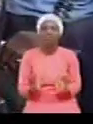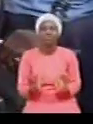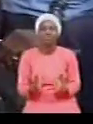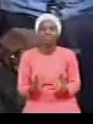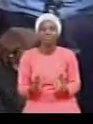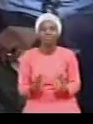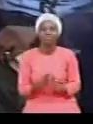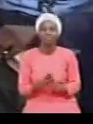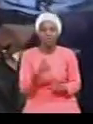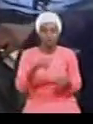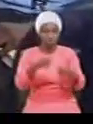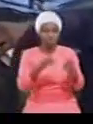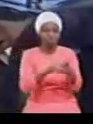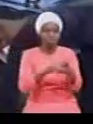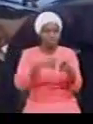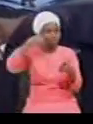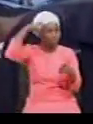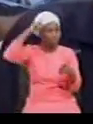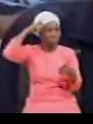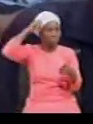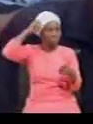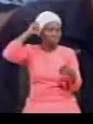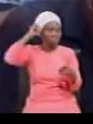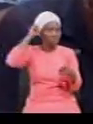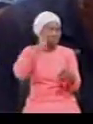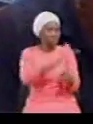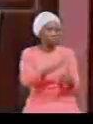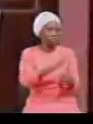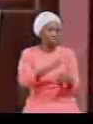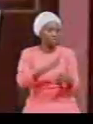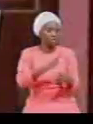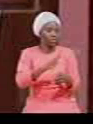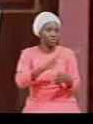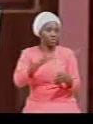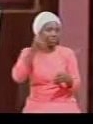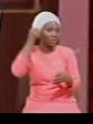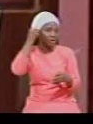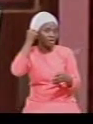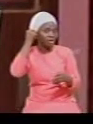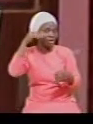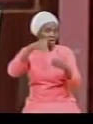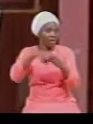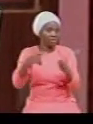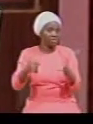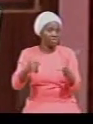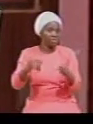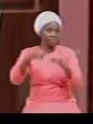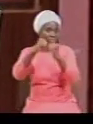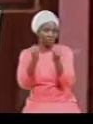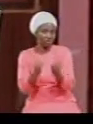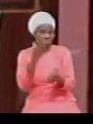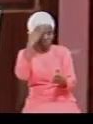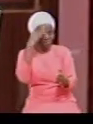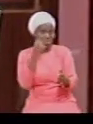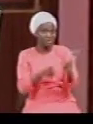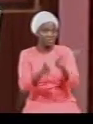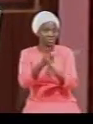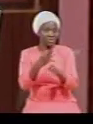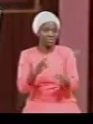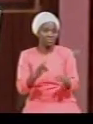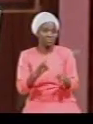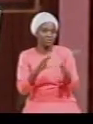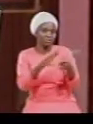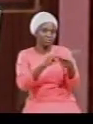your hair, and in a barber's shop, you know the kind of stories they tell, and the jokes they